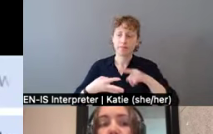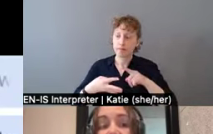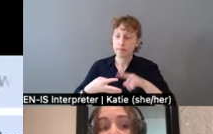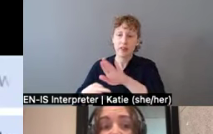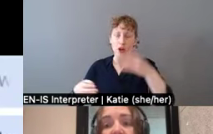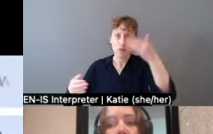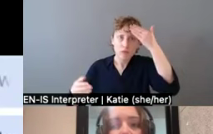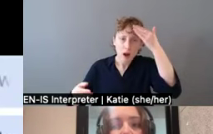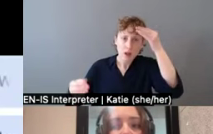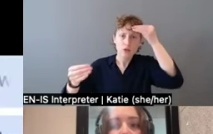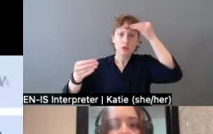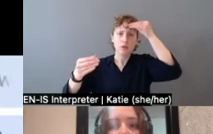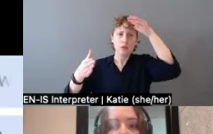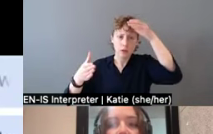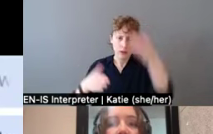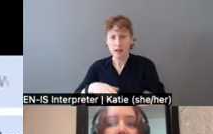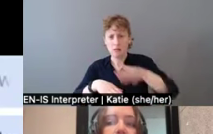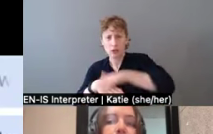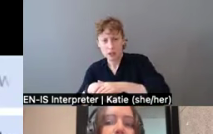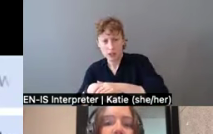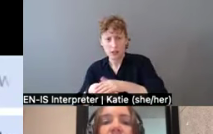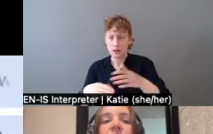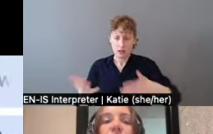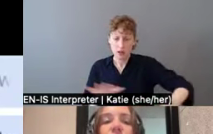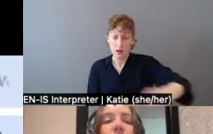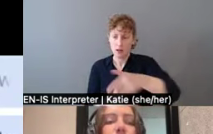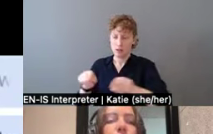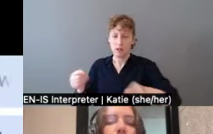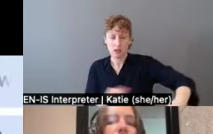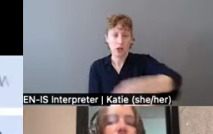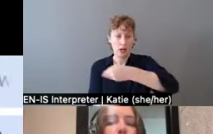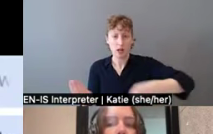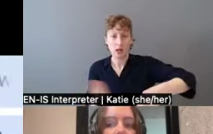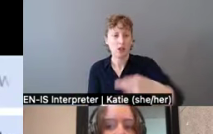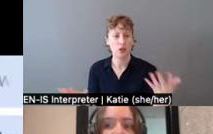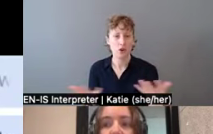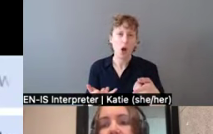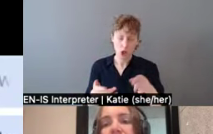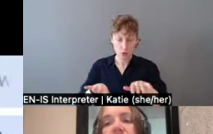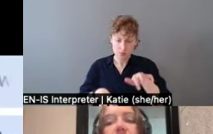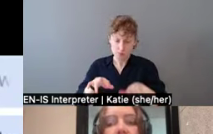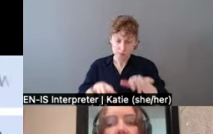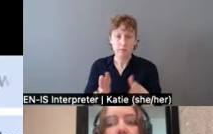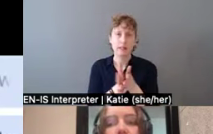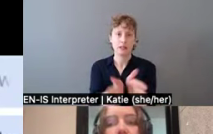are you exchanging between the different organizations? So how are you going to work together?